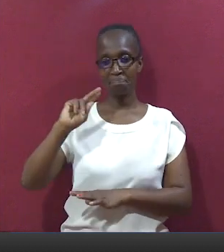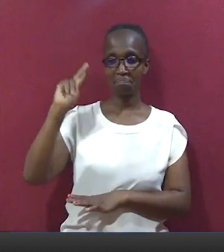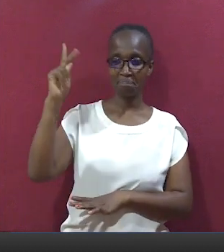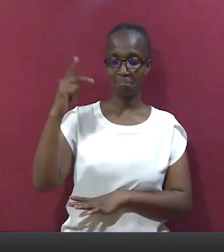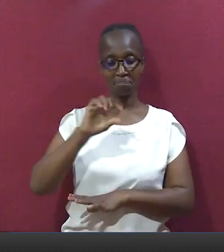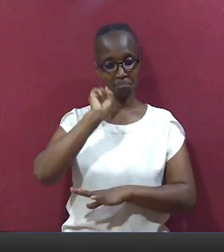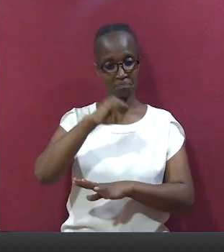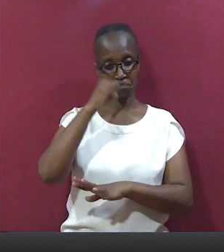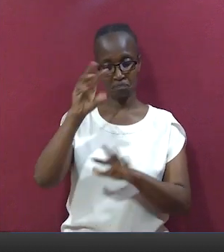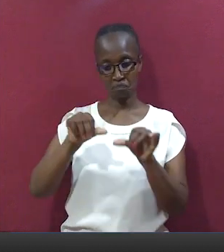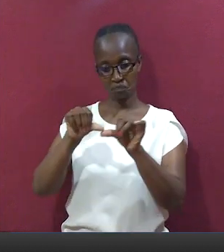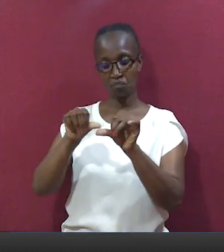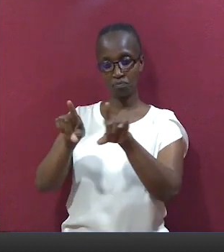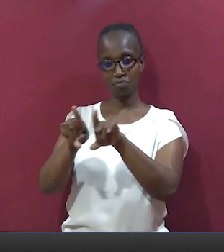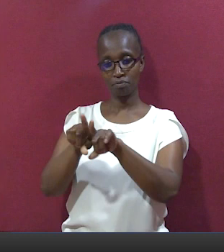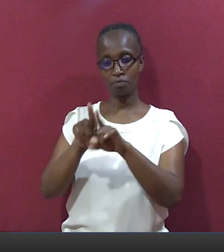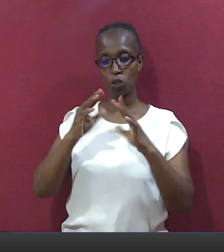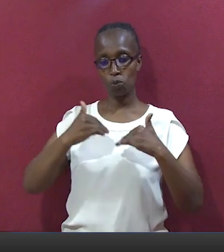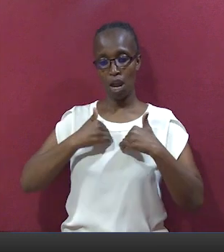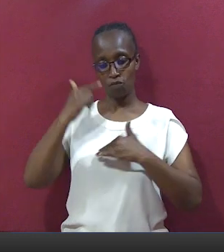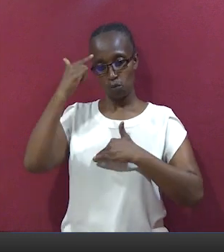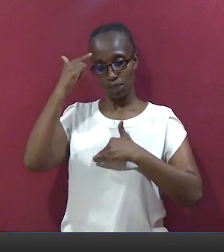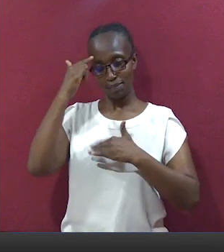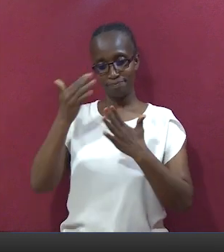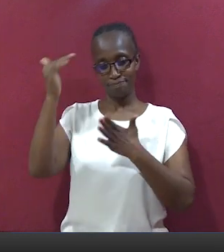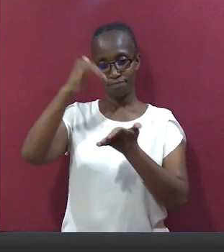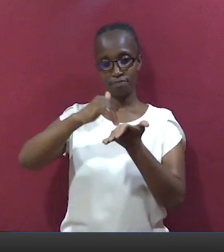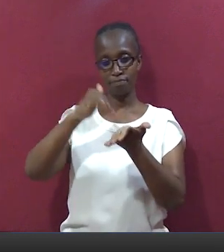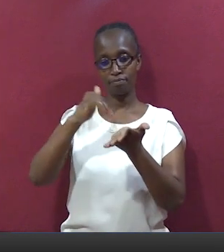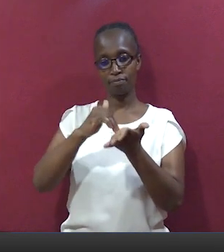Kenya cannot continue that way. We have to rethink it.